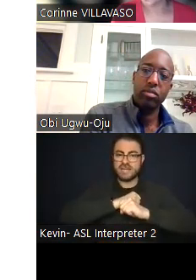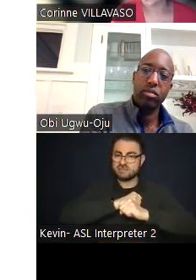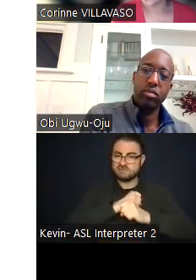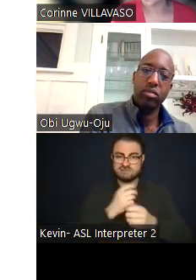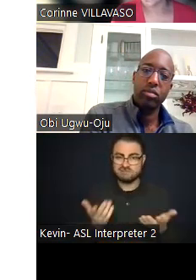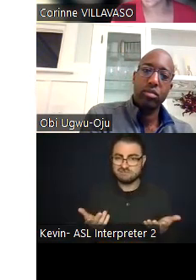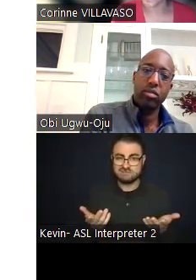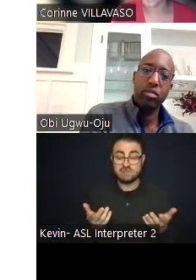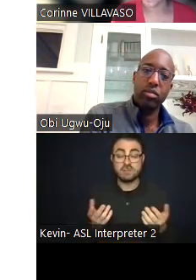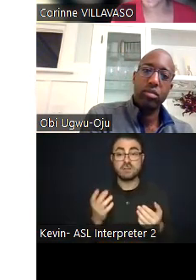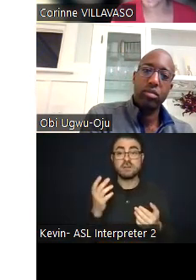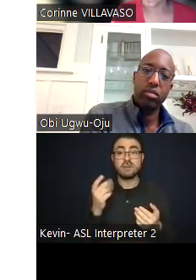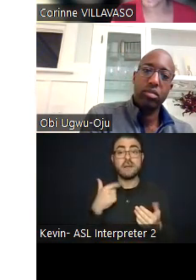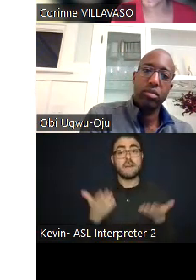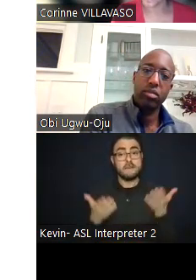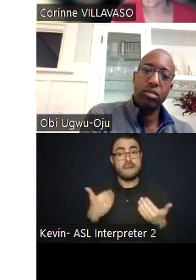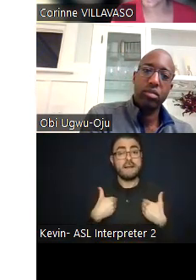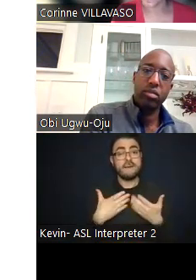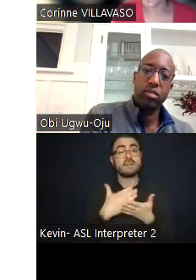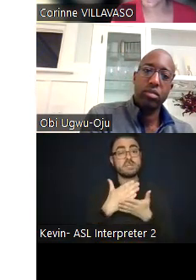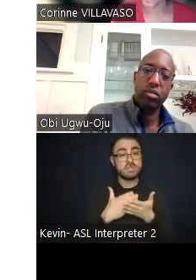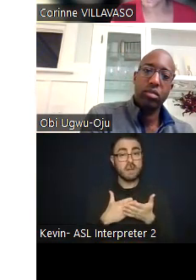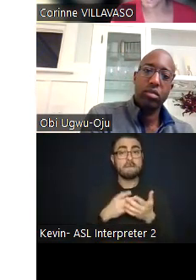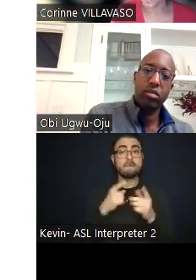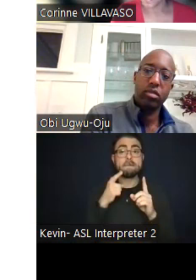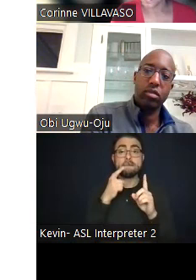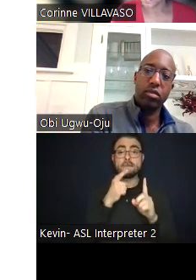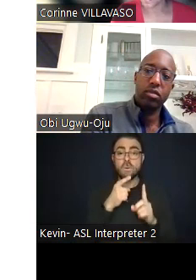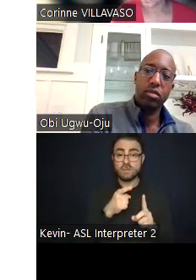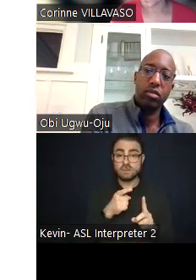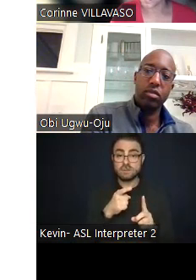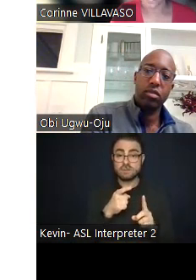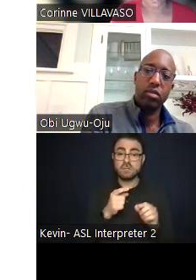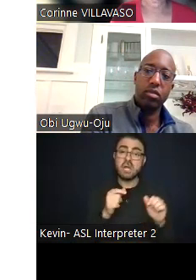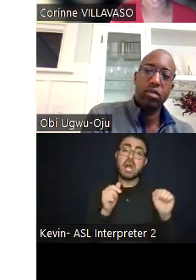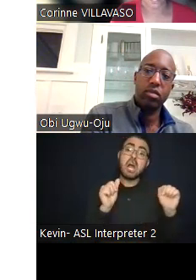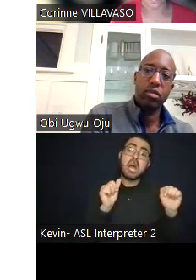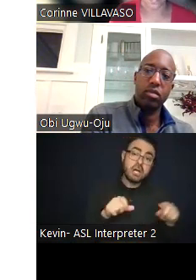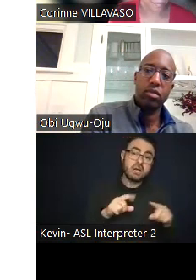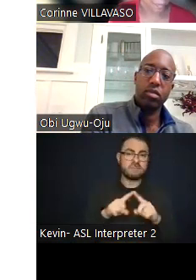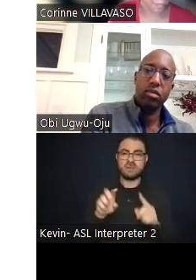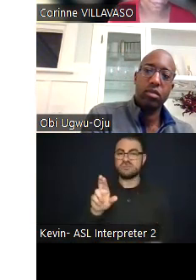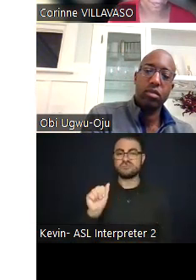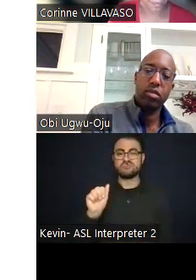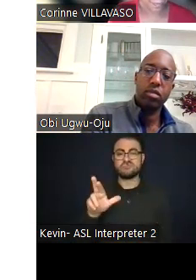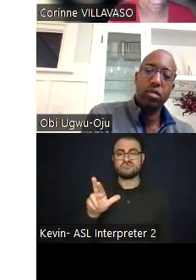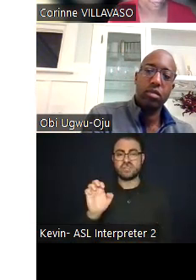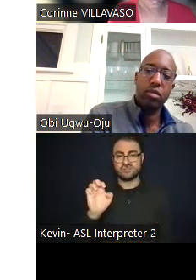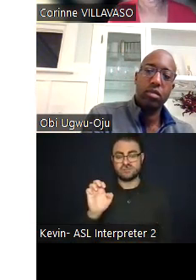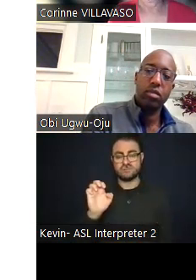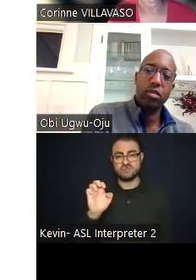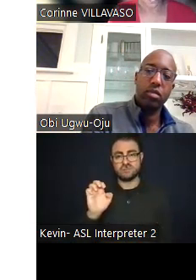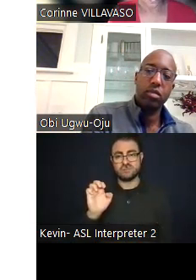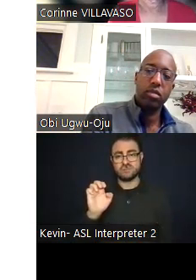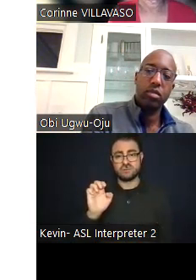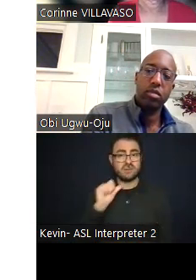be some points where I can, but it's very rare. Like I don't